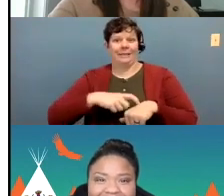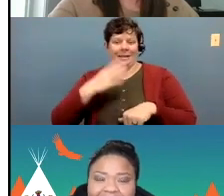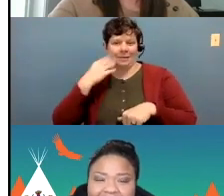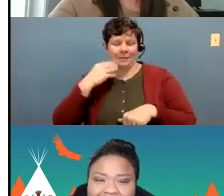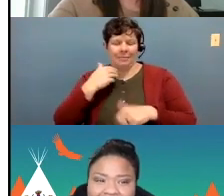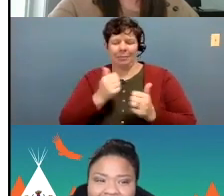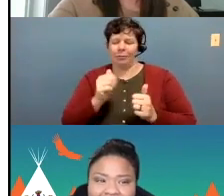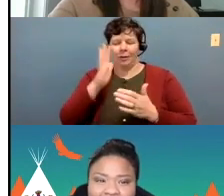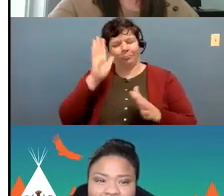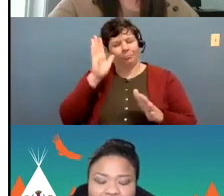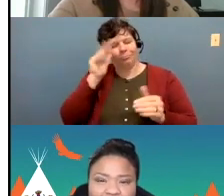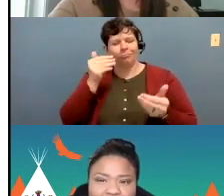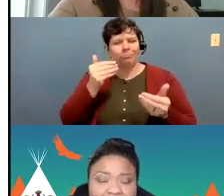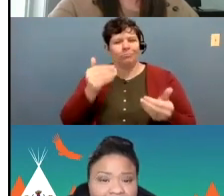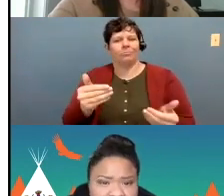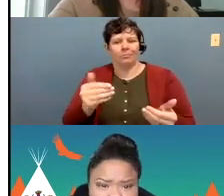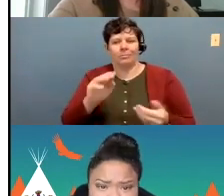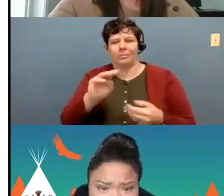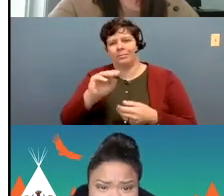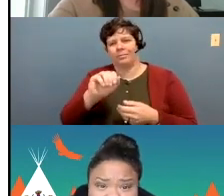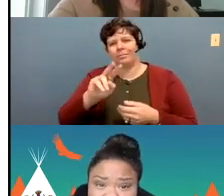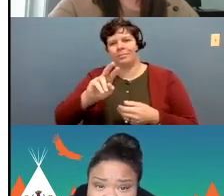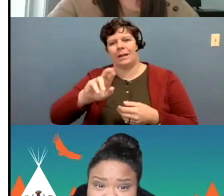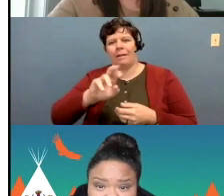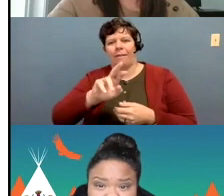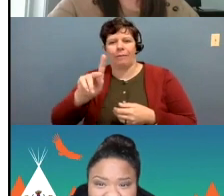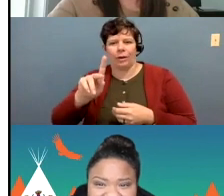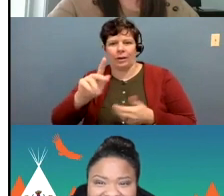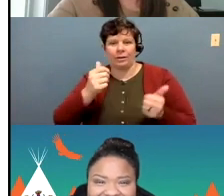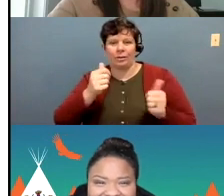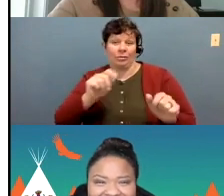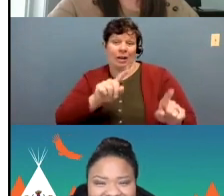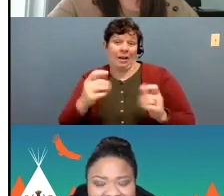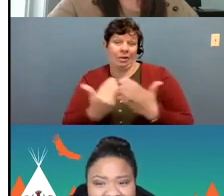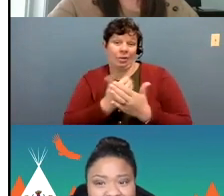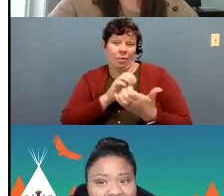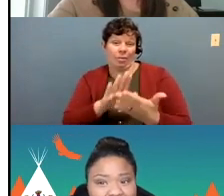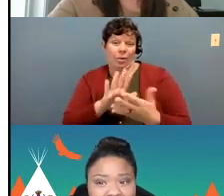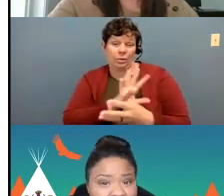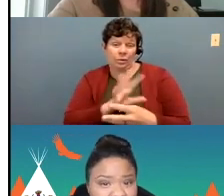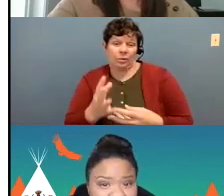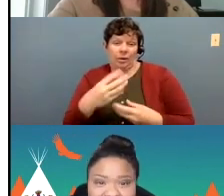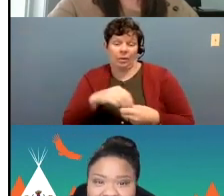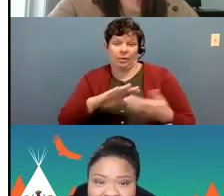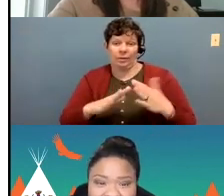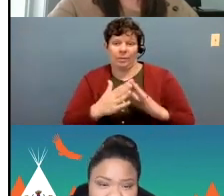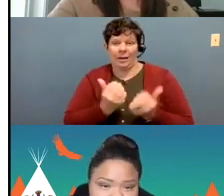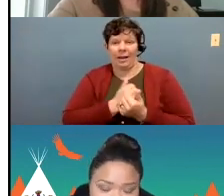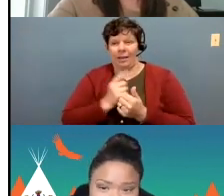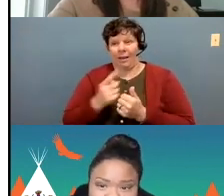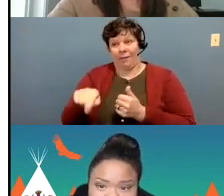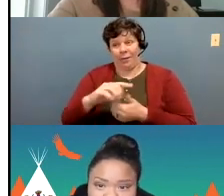in the way that we engage with communities. So this is new for me. And I love that y'all are my partners in this